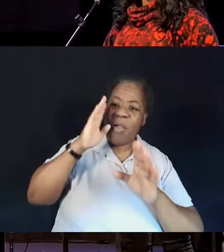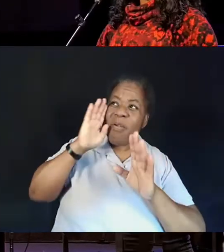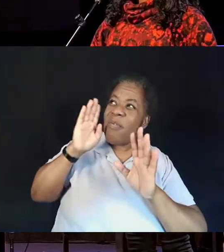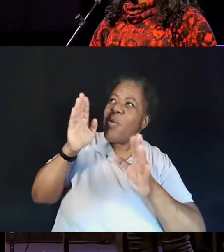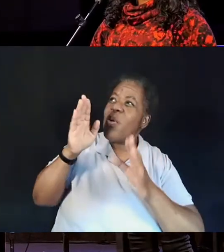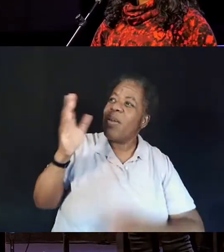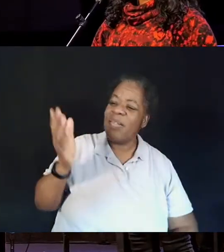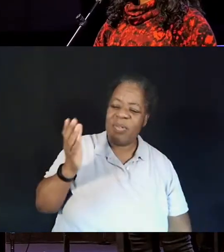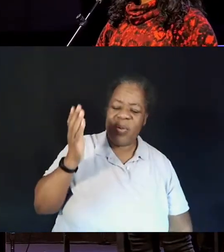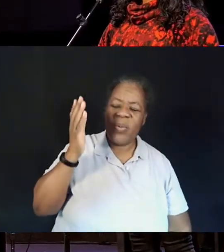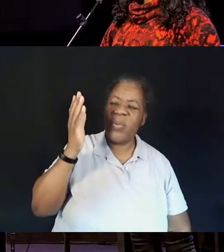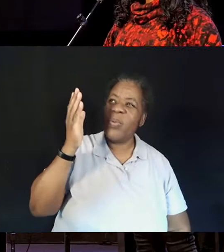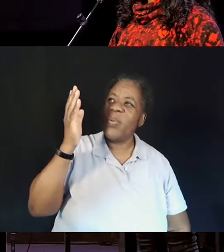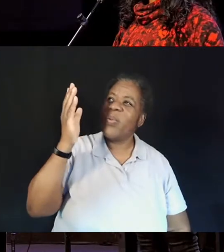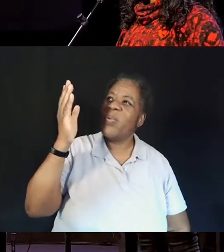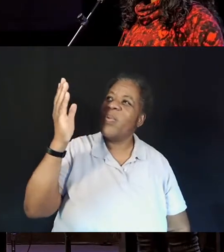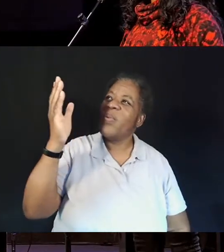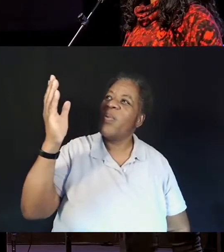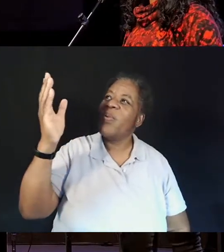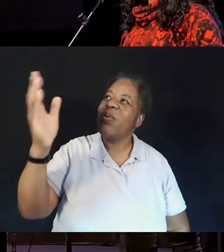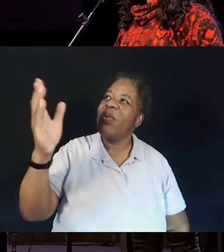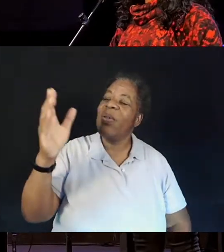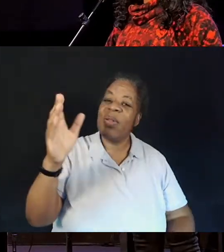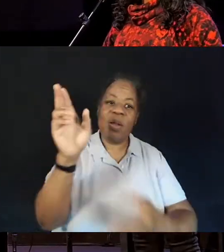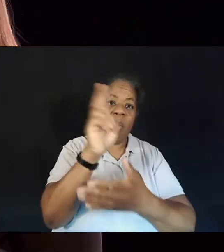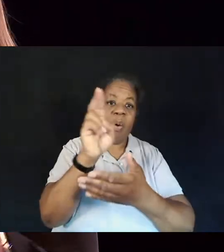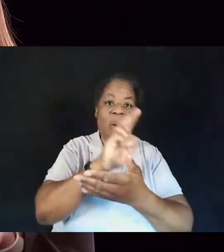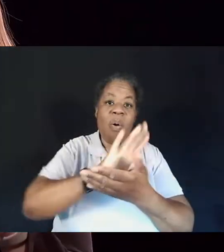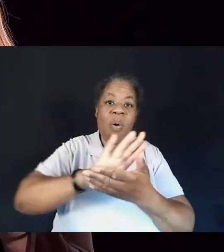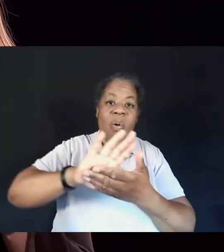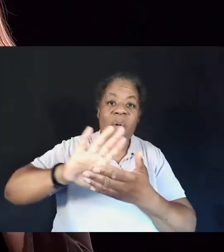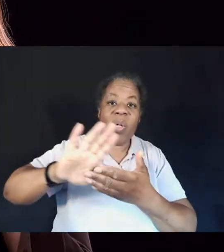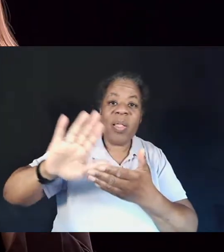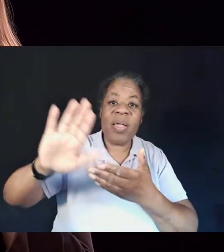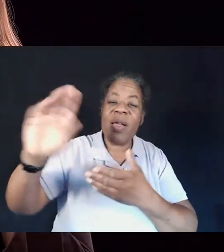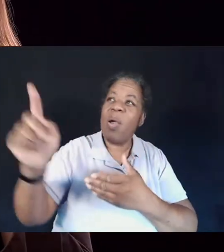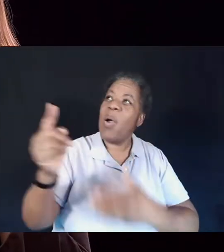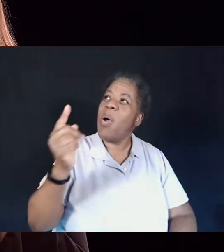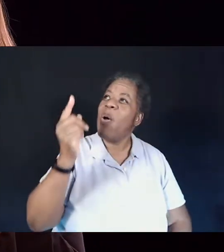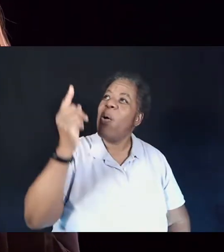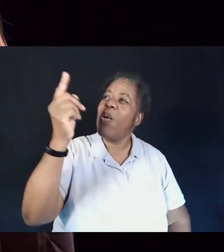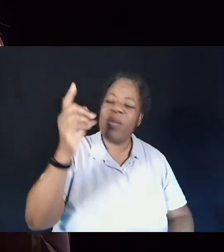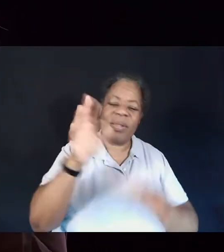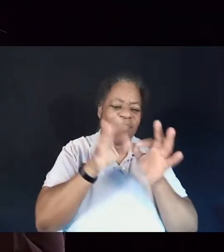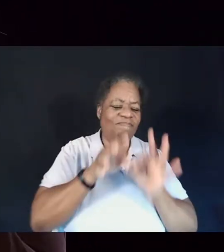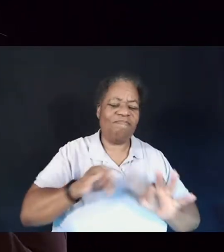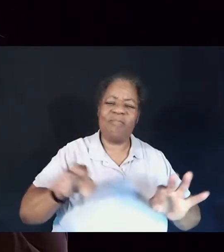You alone are holy, only you are worthy.